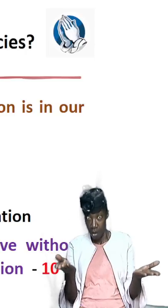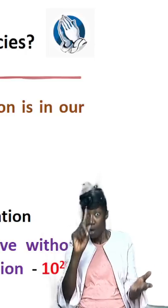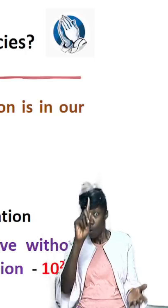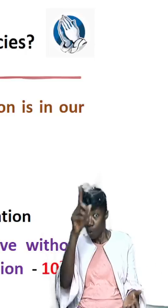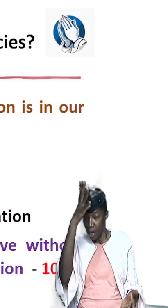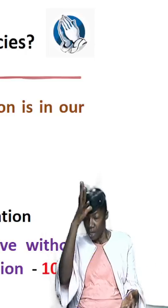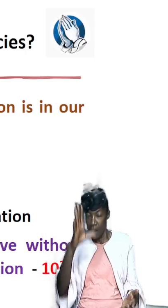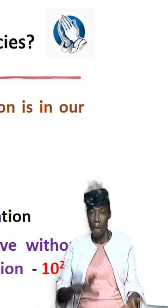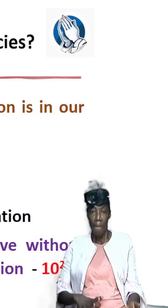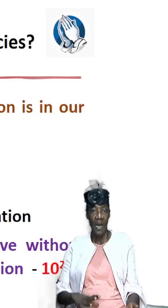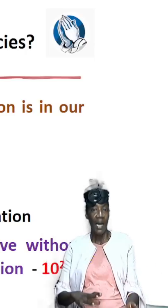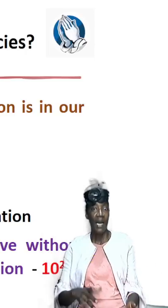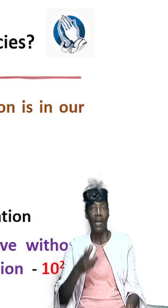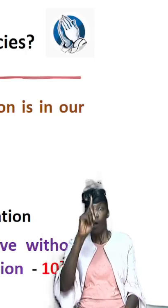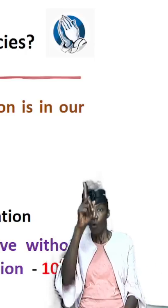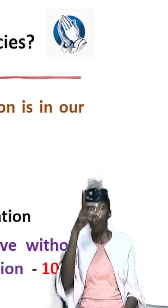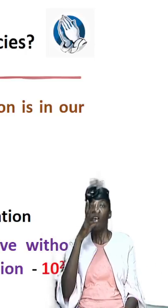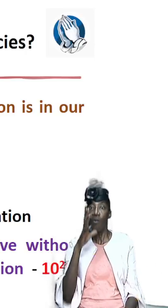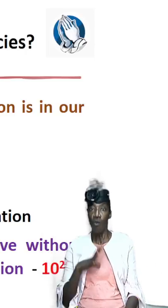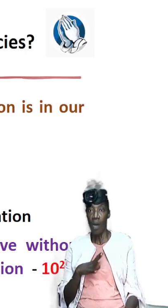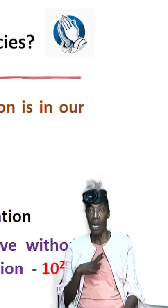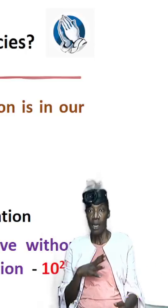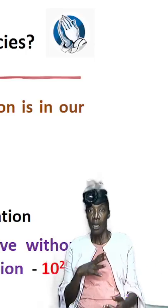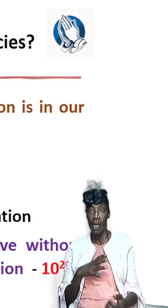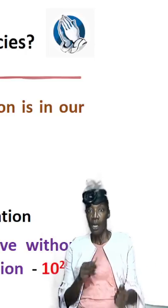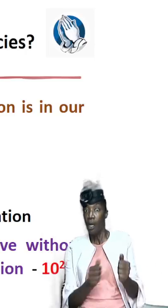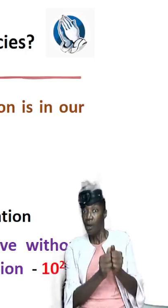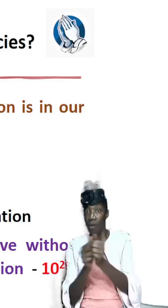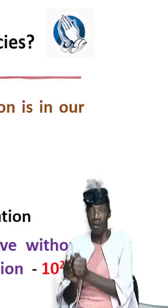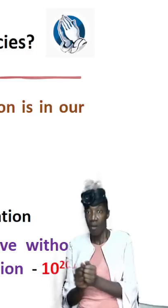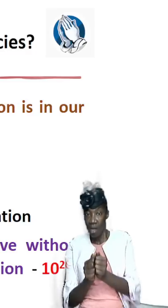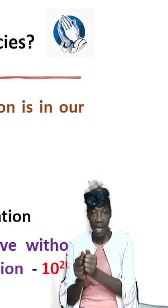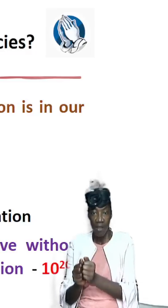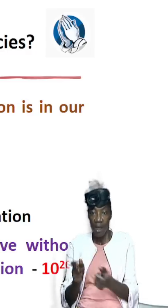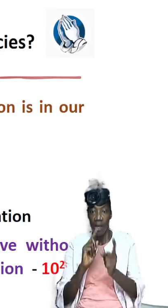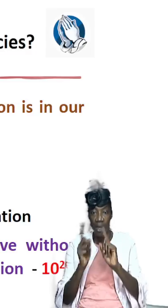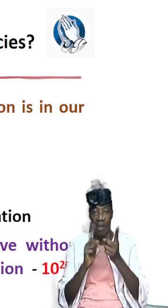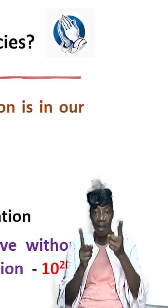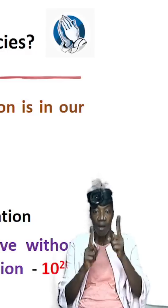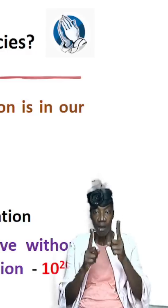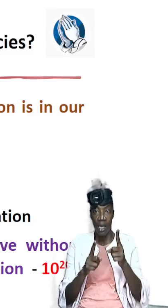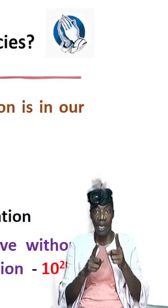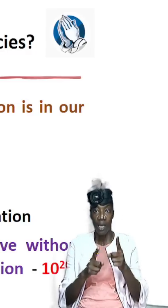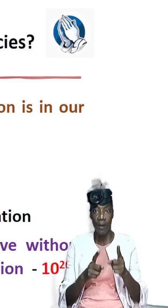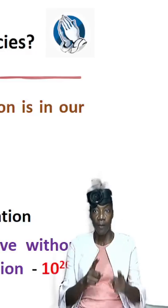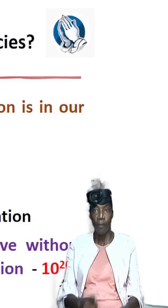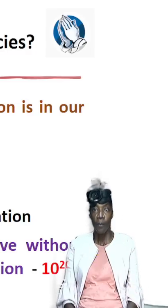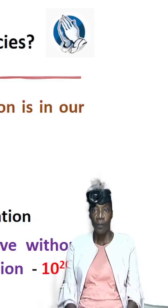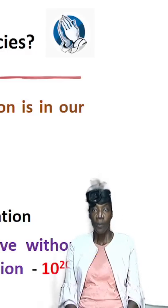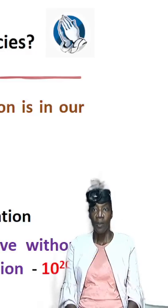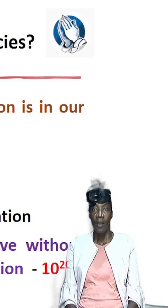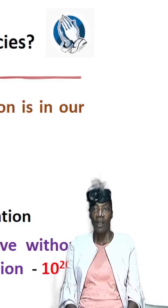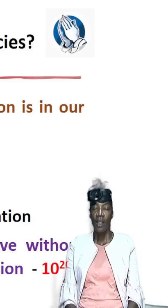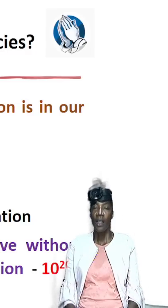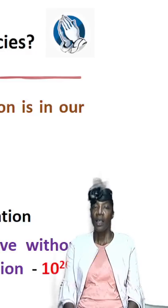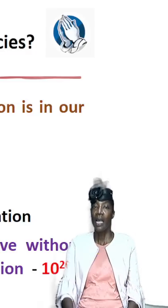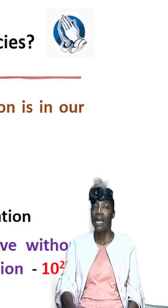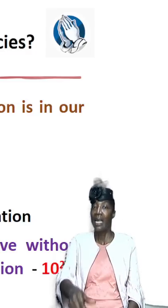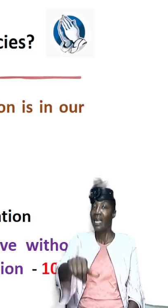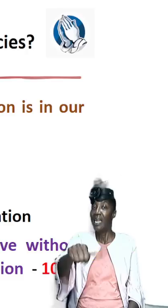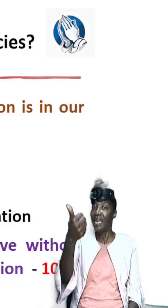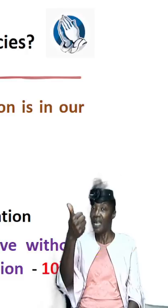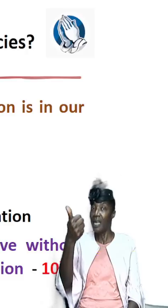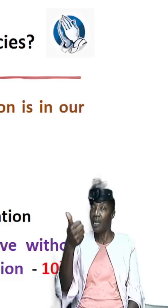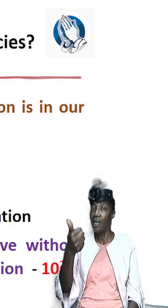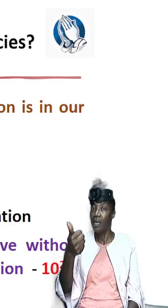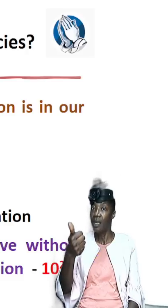a woman contain, the combination of genes? You're talking 10 to the 2017 power.